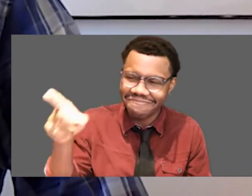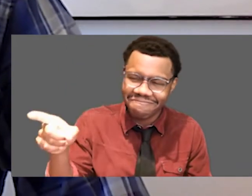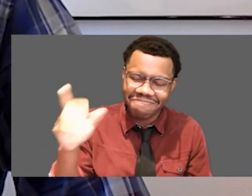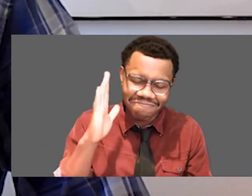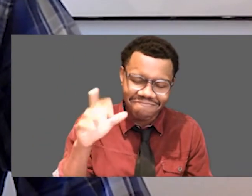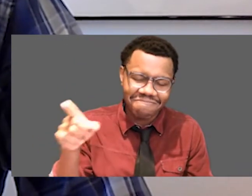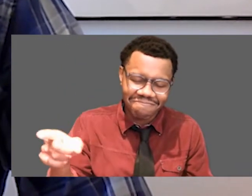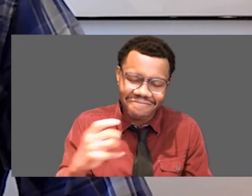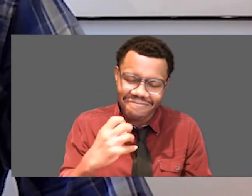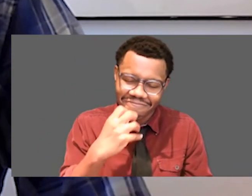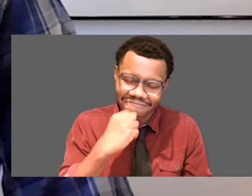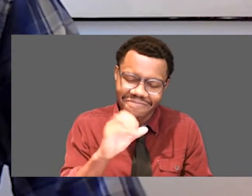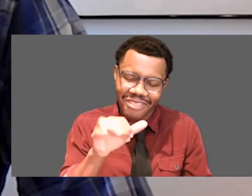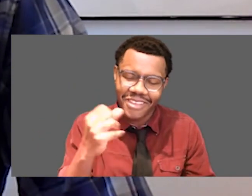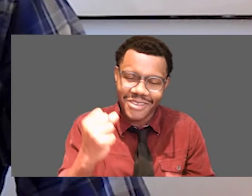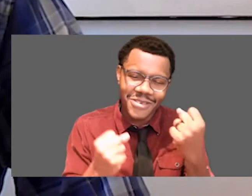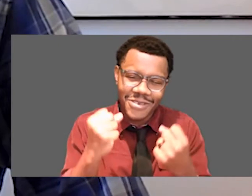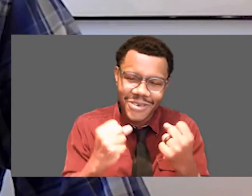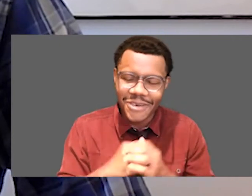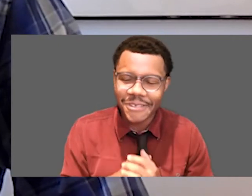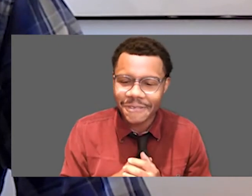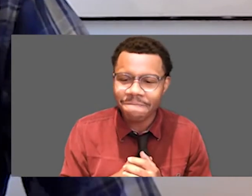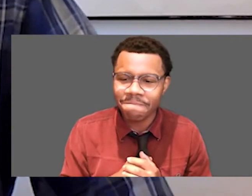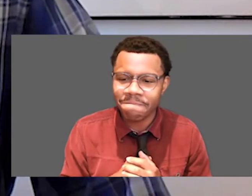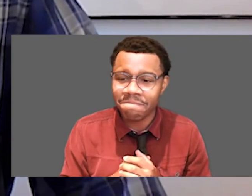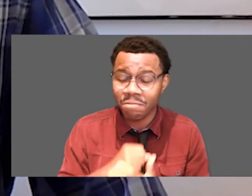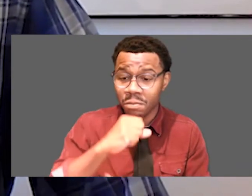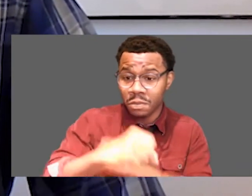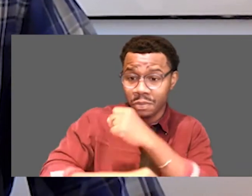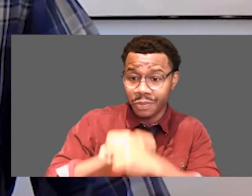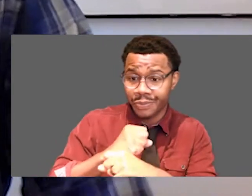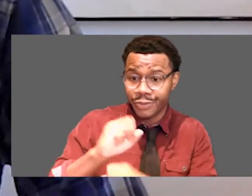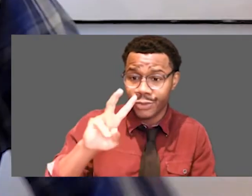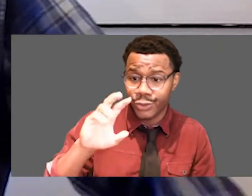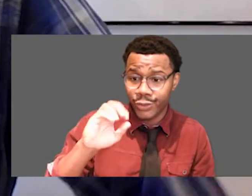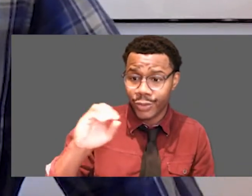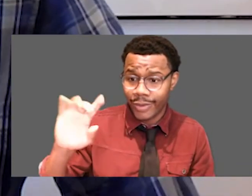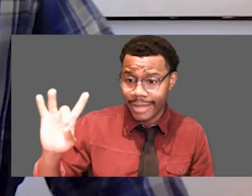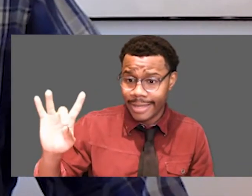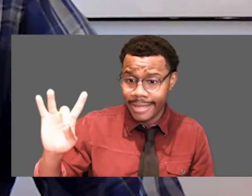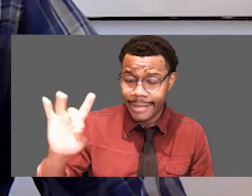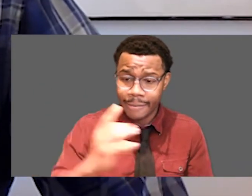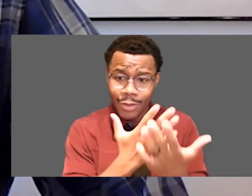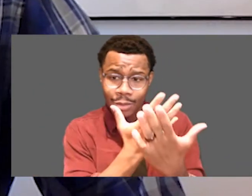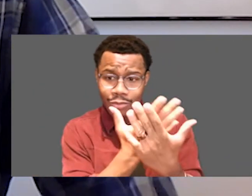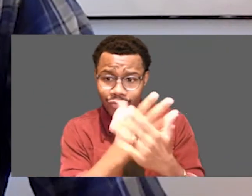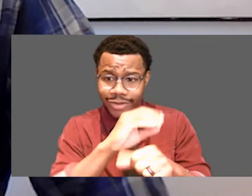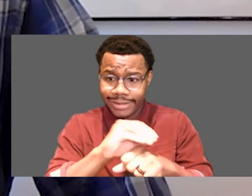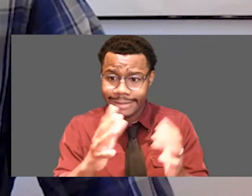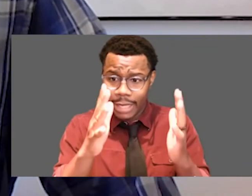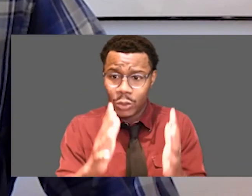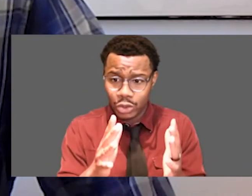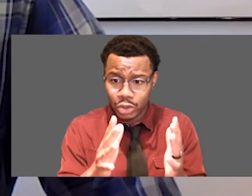sounds. In 2008, I was summoned to the office of prison counselor. She